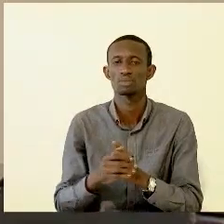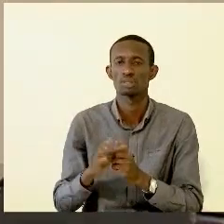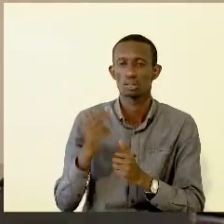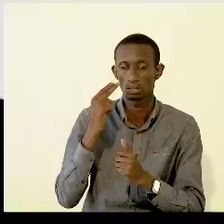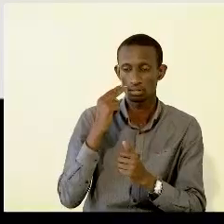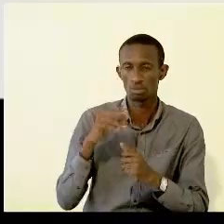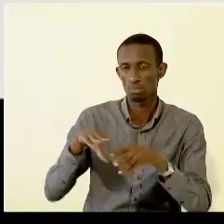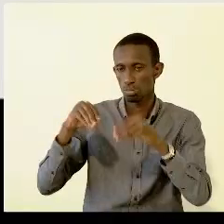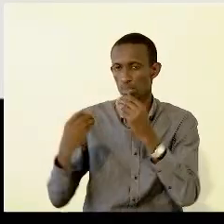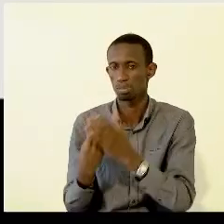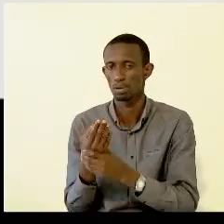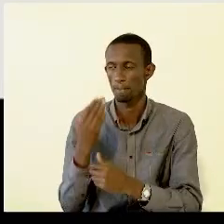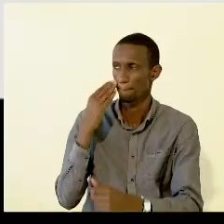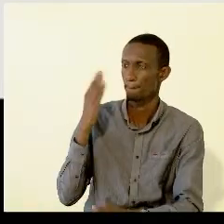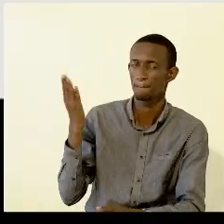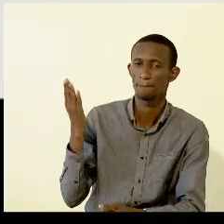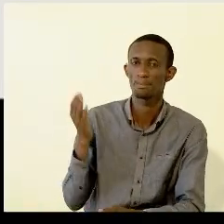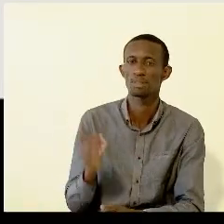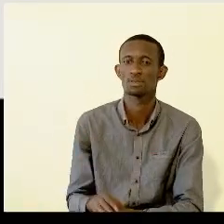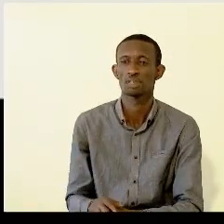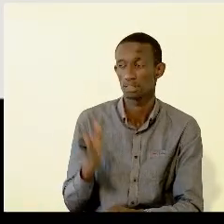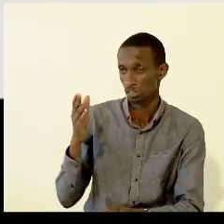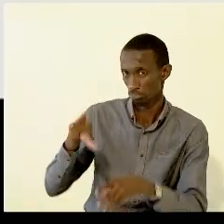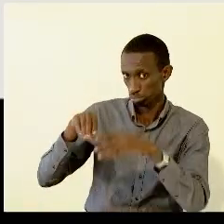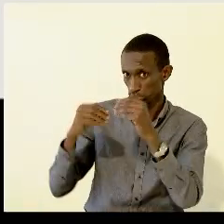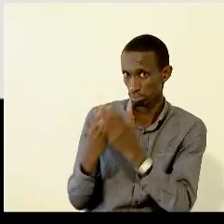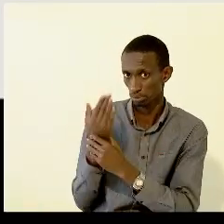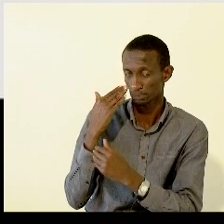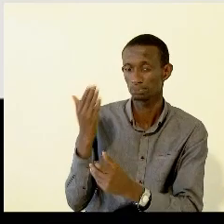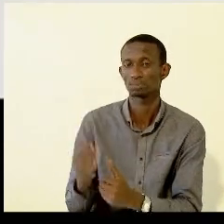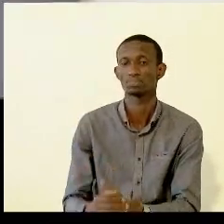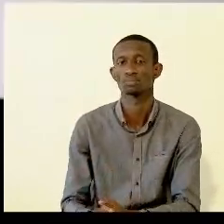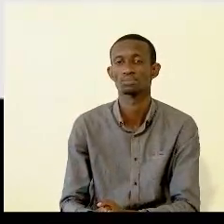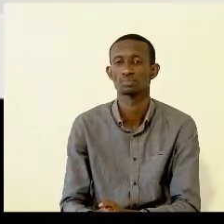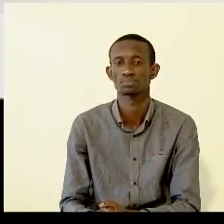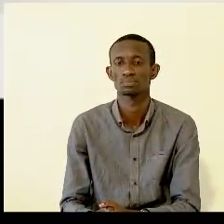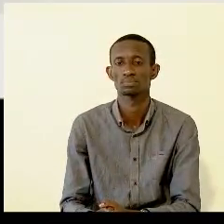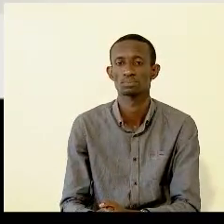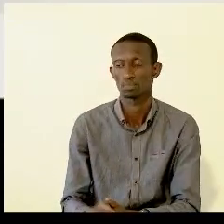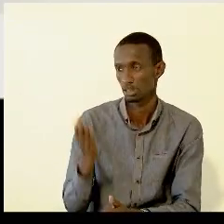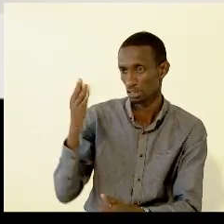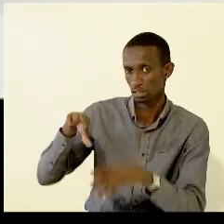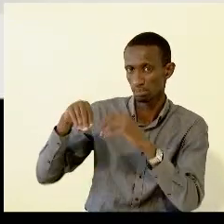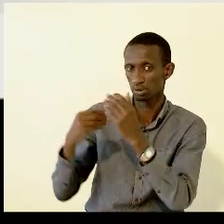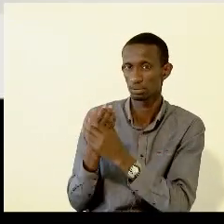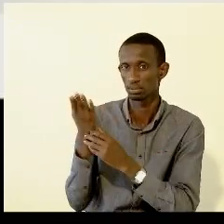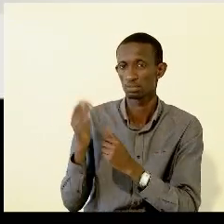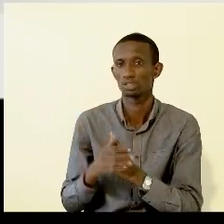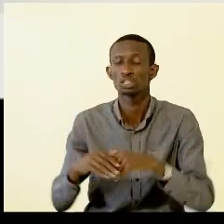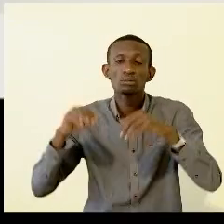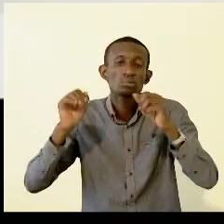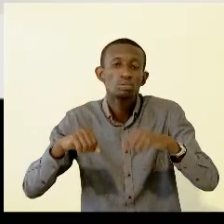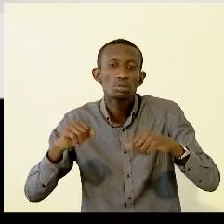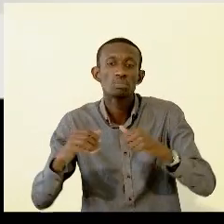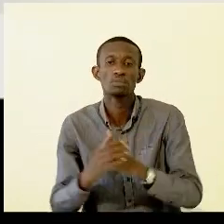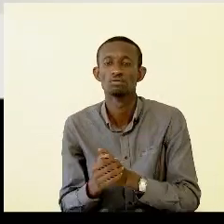at the plant. This is how the plant looks like, and this plant is able